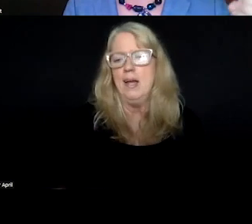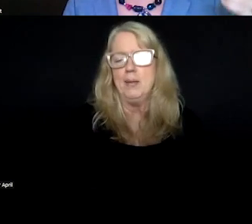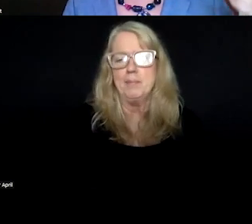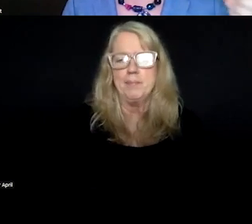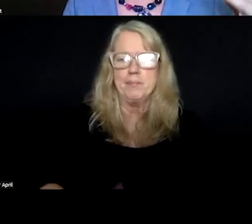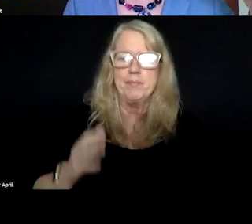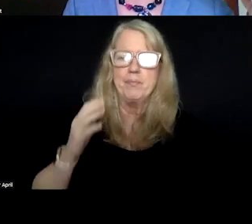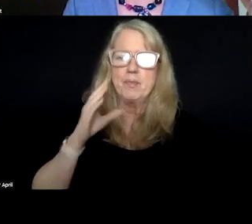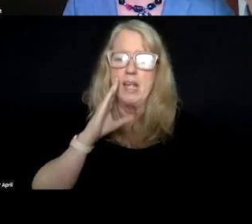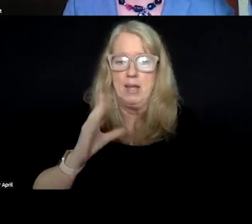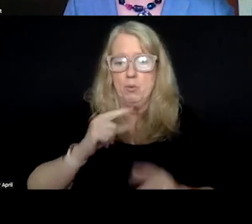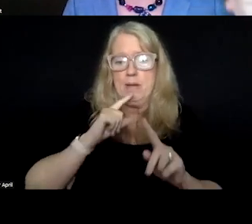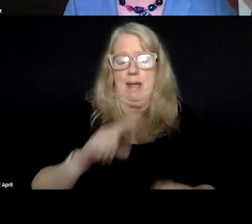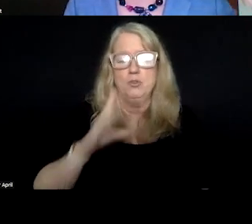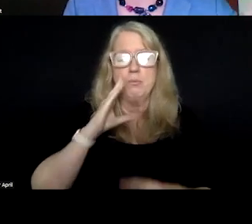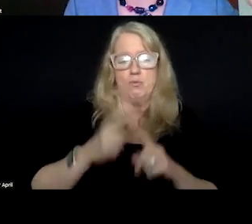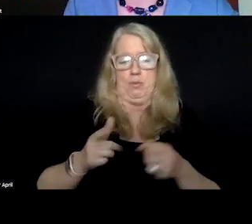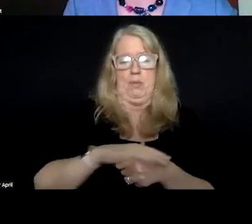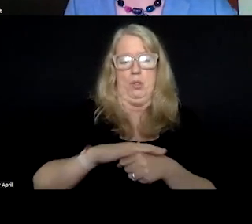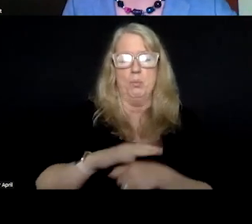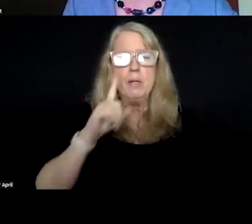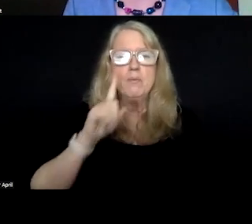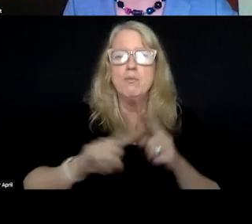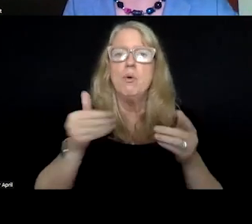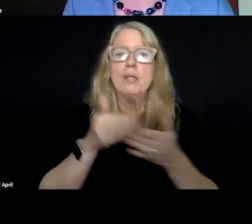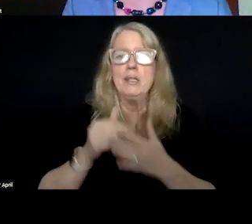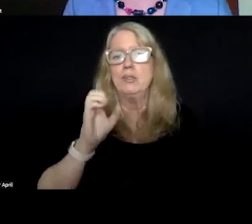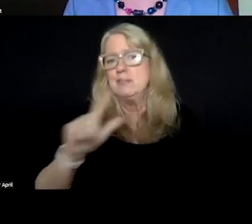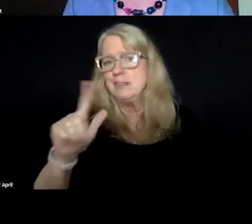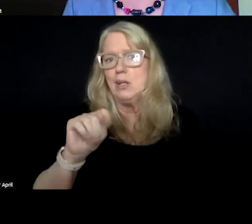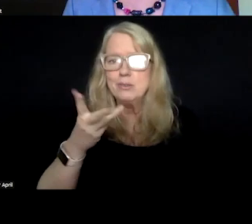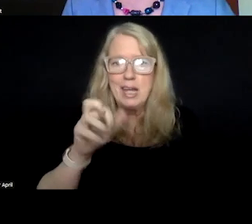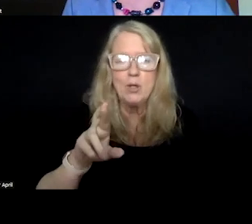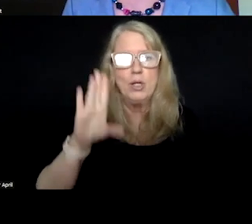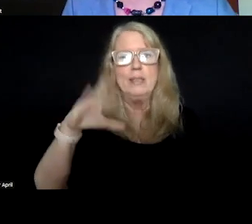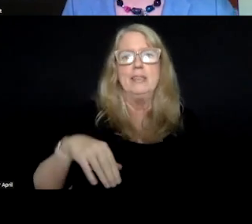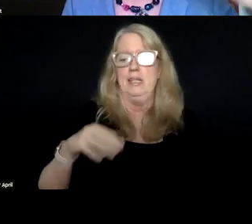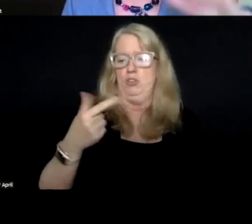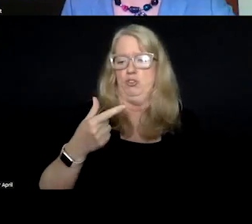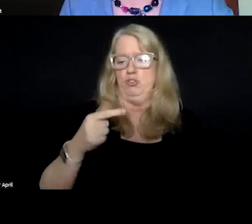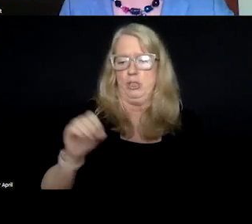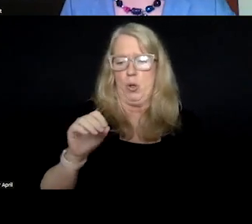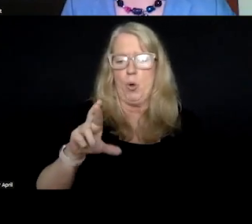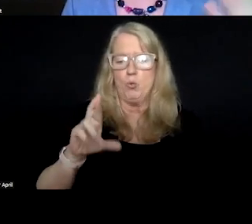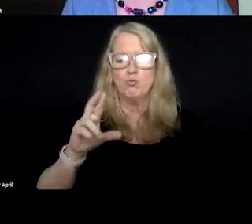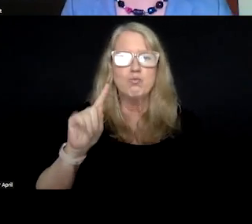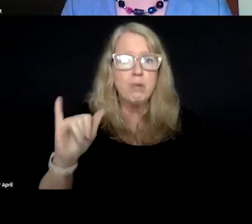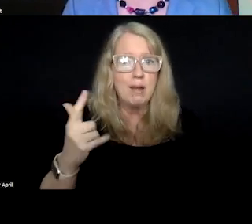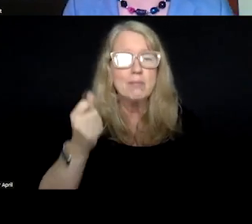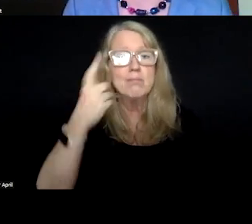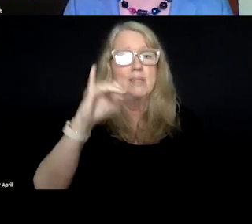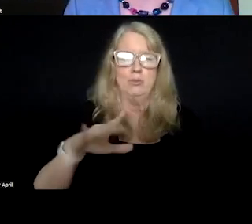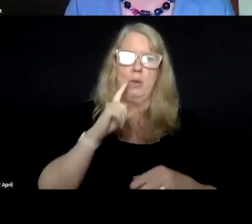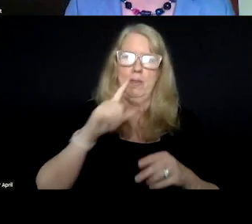call answered by the location of where the nearest cell tower is, otherwise known as geo-routing. So this is an article